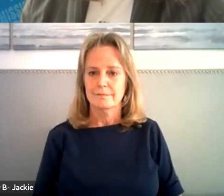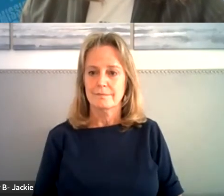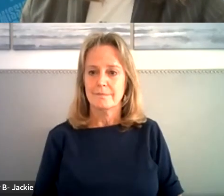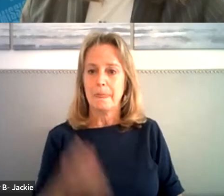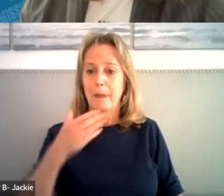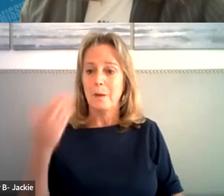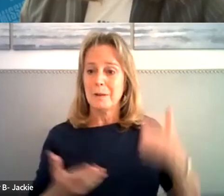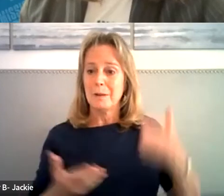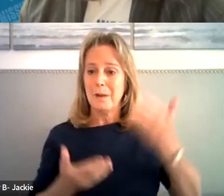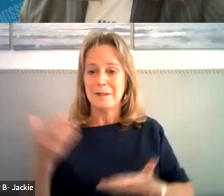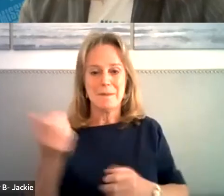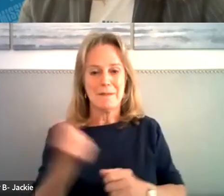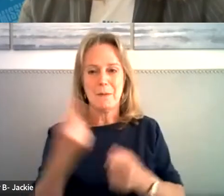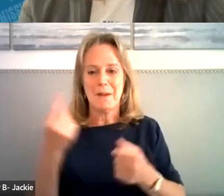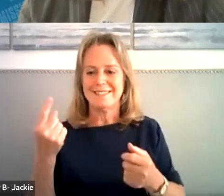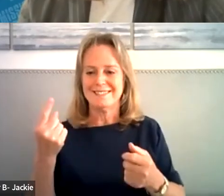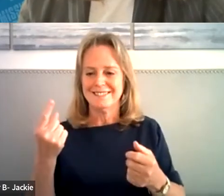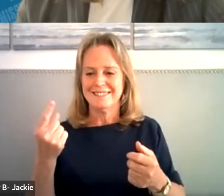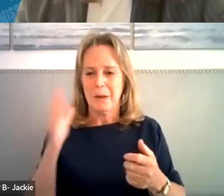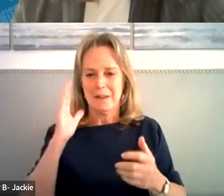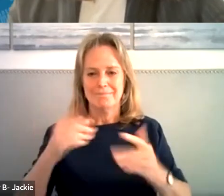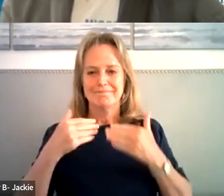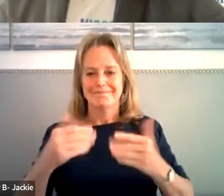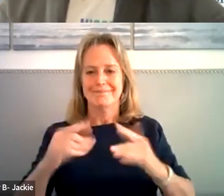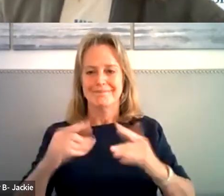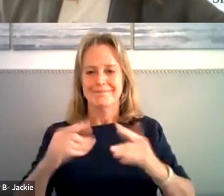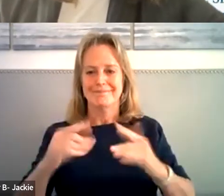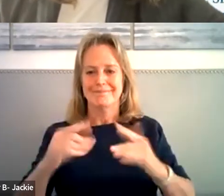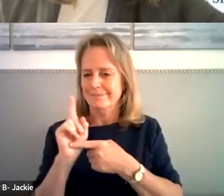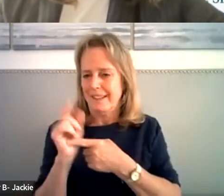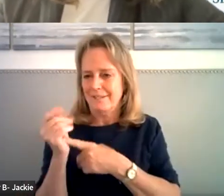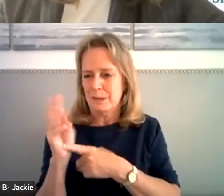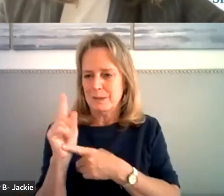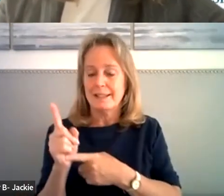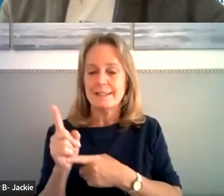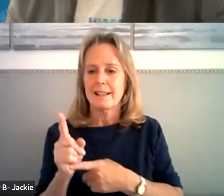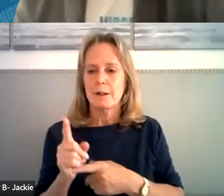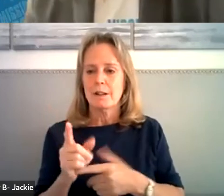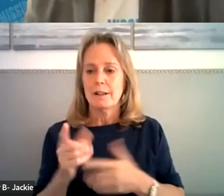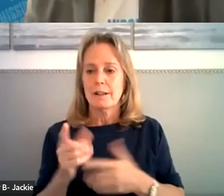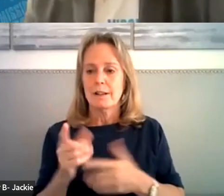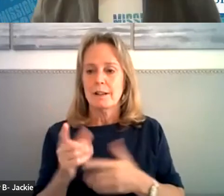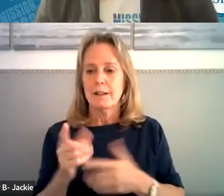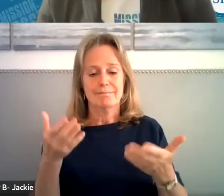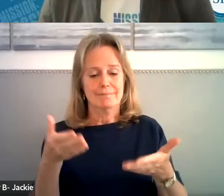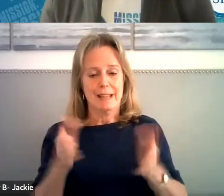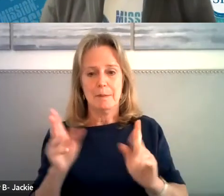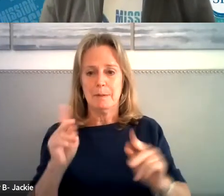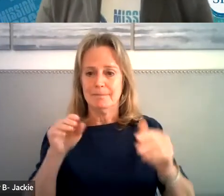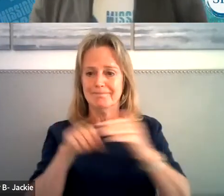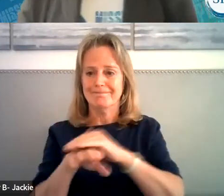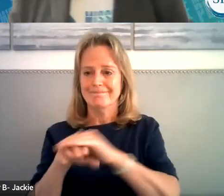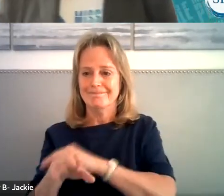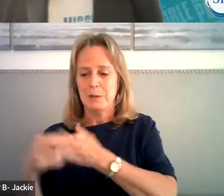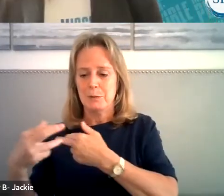Welcome, welcome everyone. We're going to get started in just a few seconds. We're just letting folks join the room. Thank